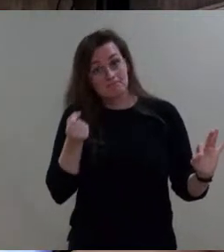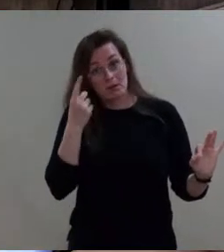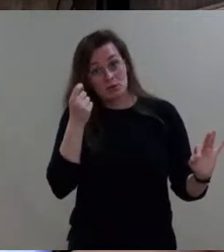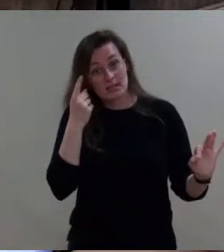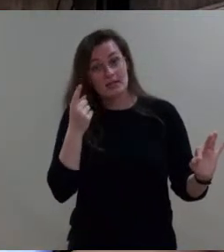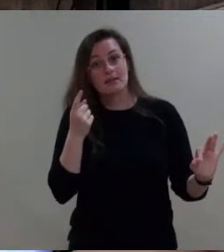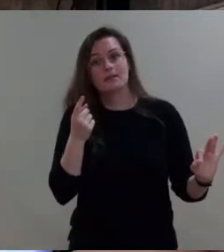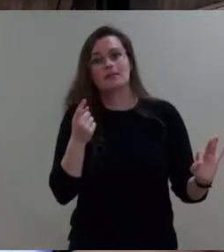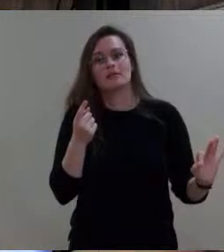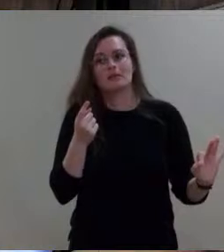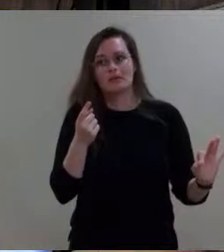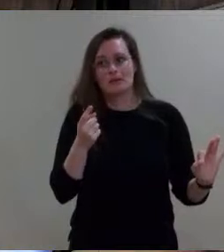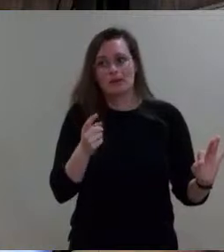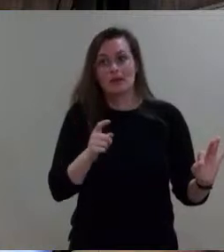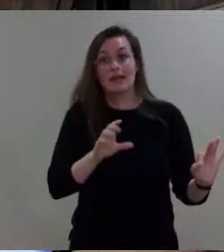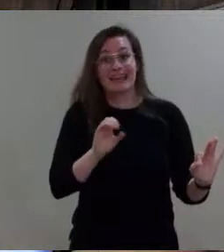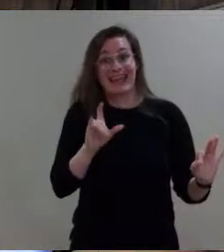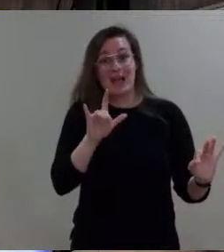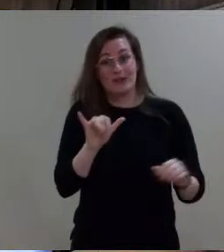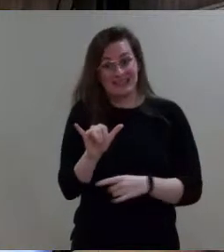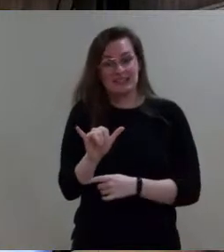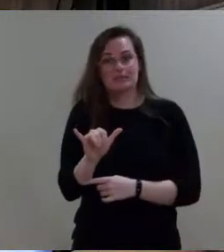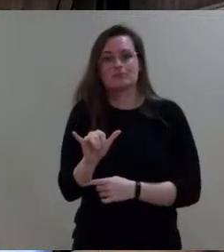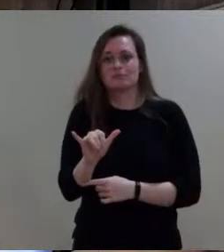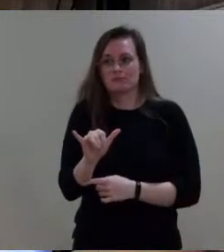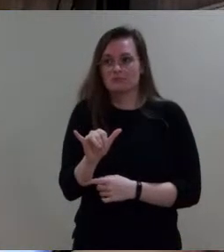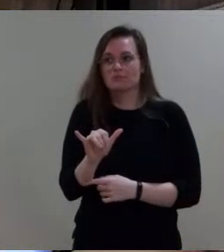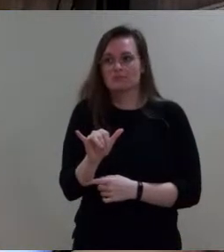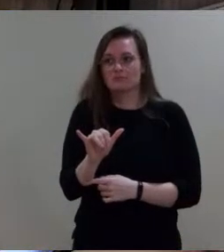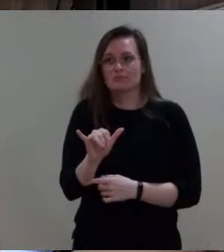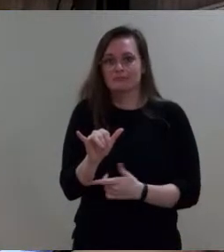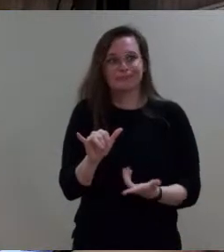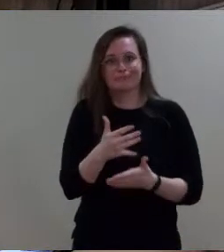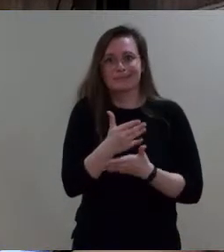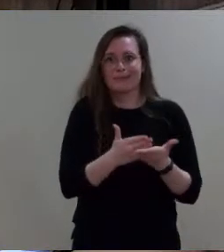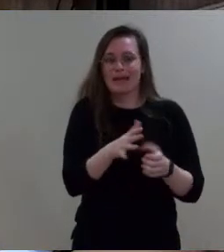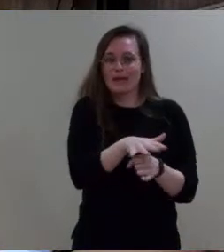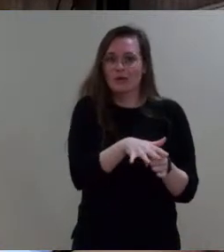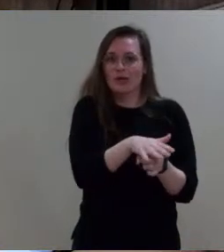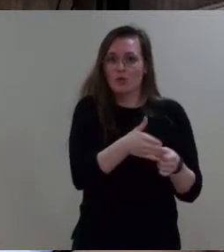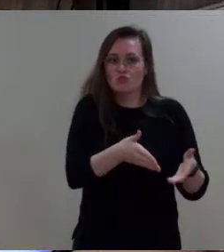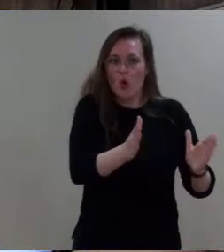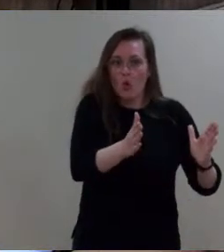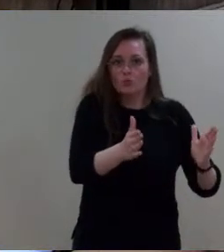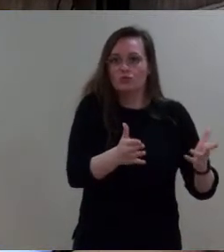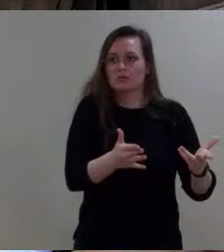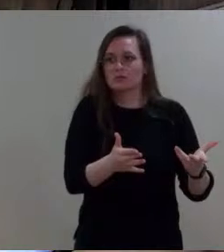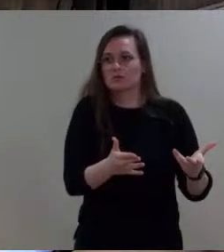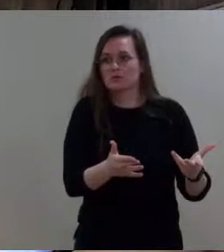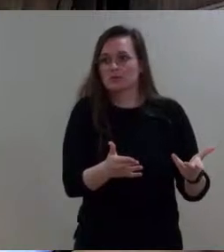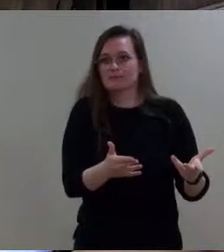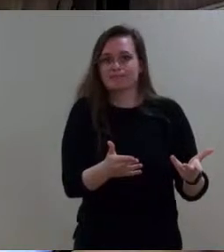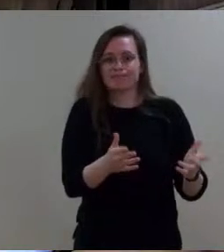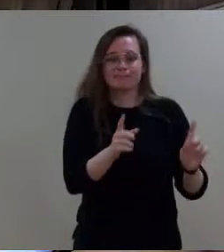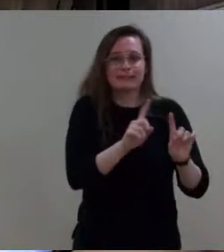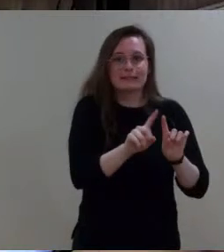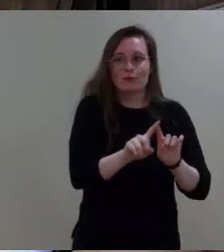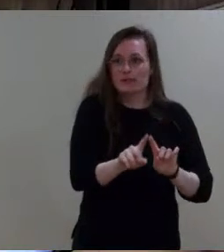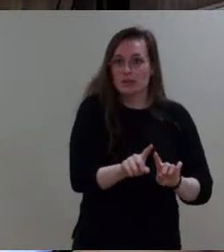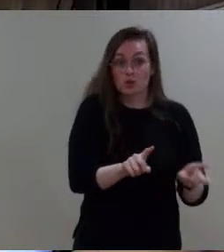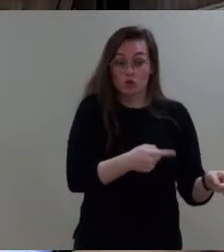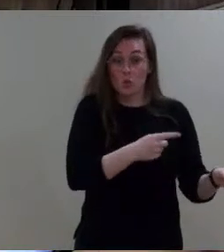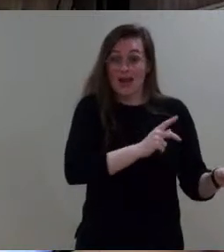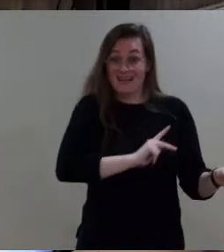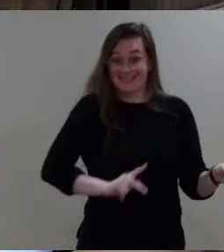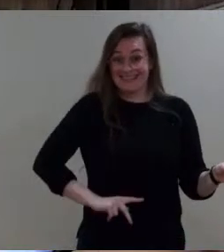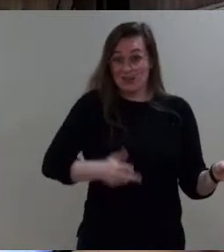do not necessarily face. So a large portion of the roads in the county provides a portion of the funding,